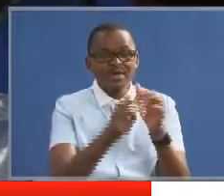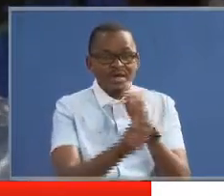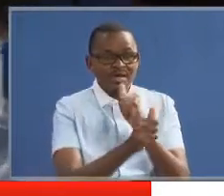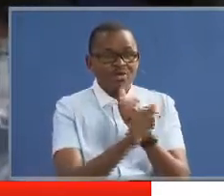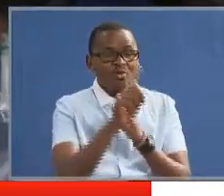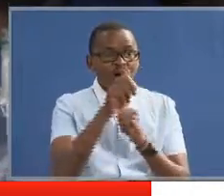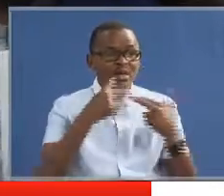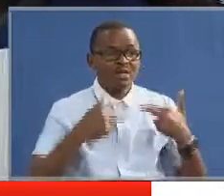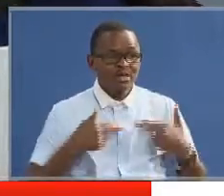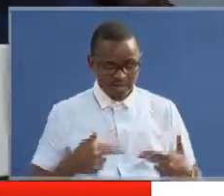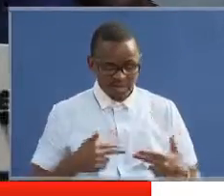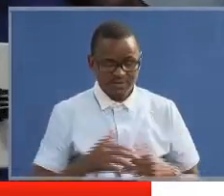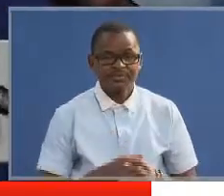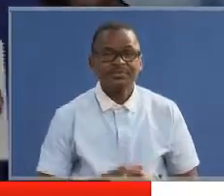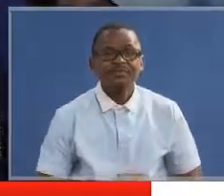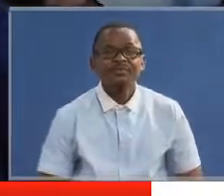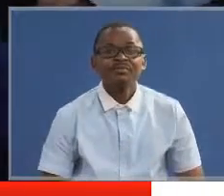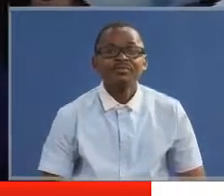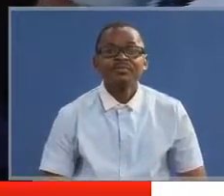one's health.